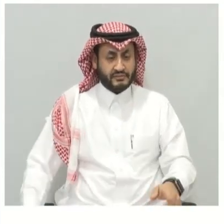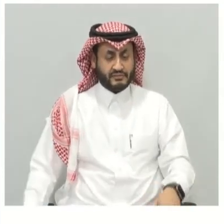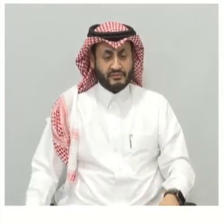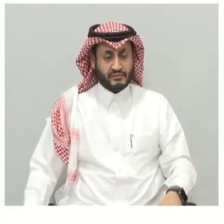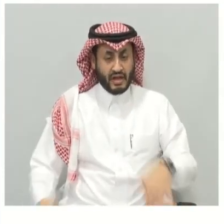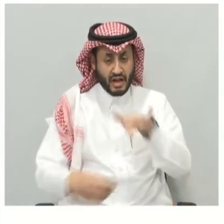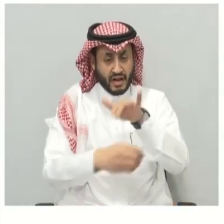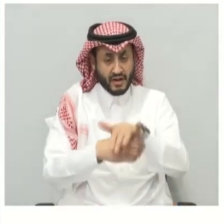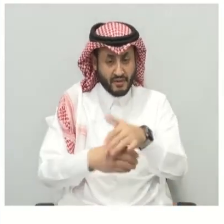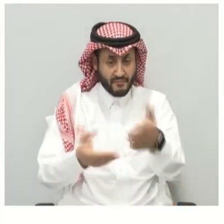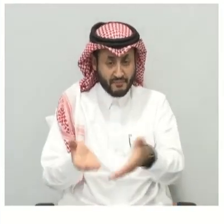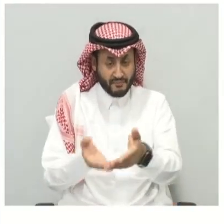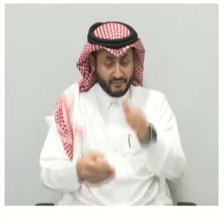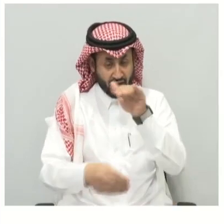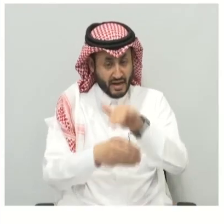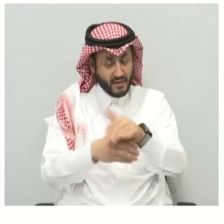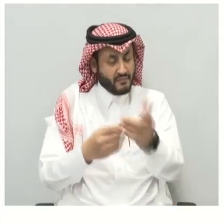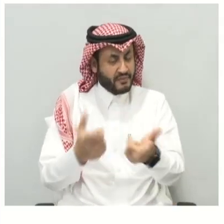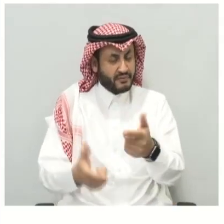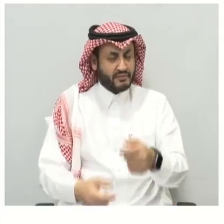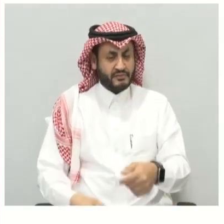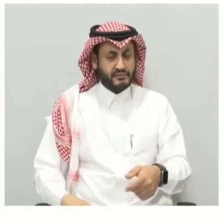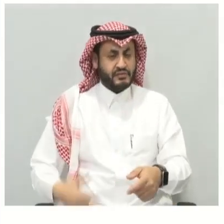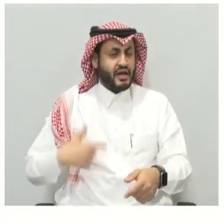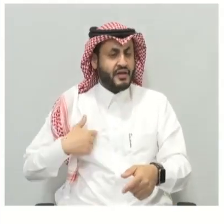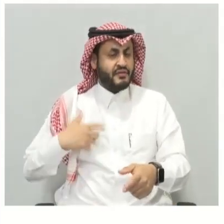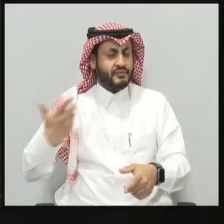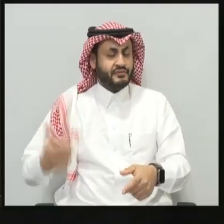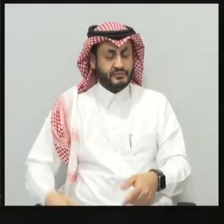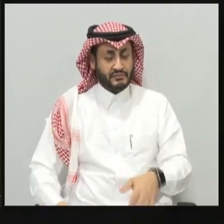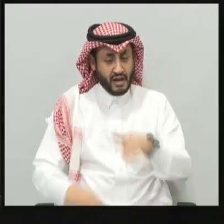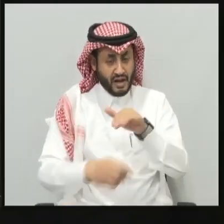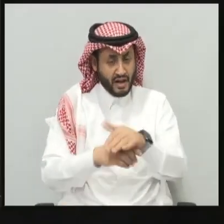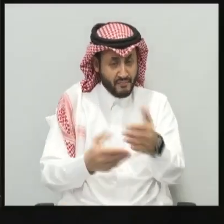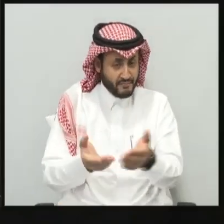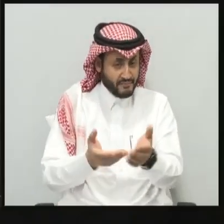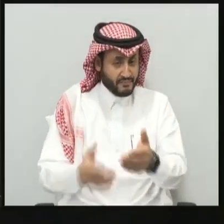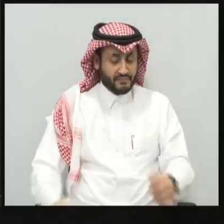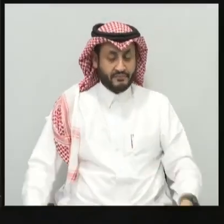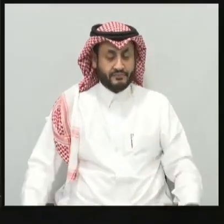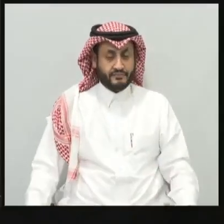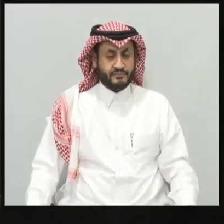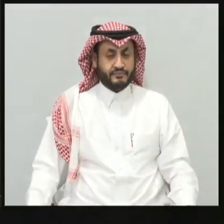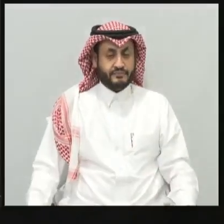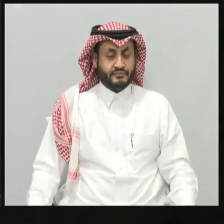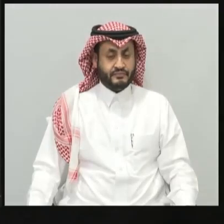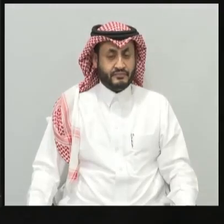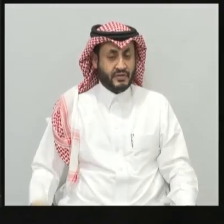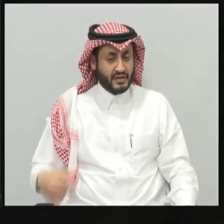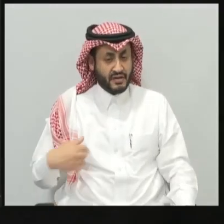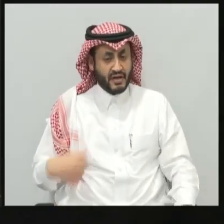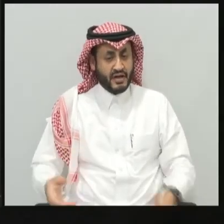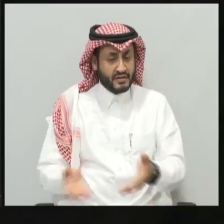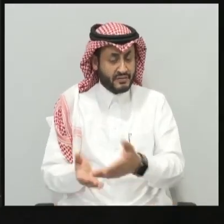Teaches at school. So, what kind of job that the people or the person who do this job